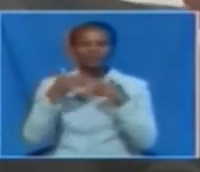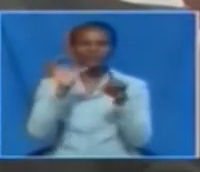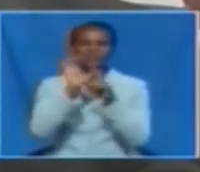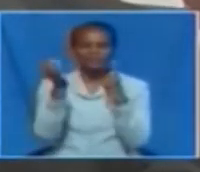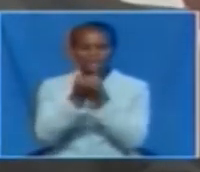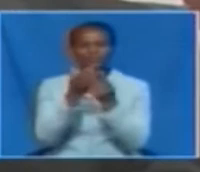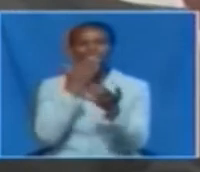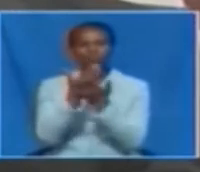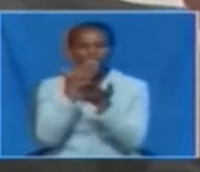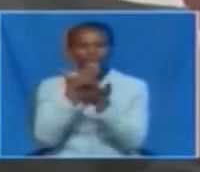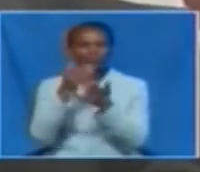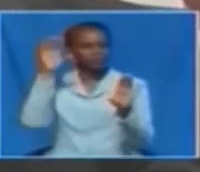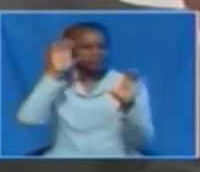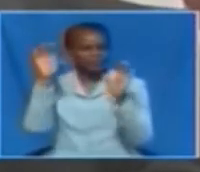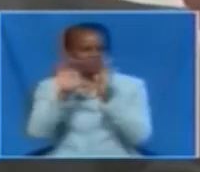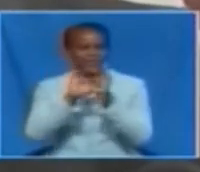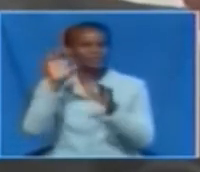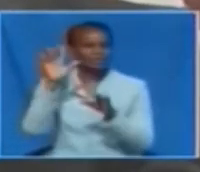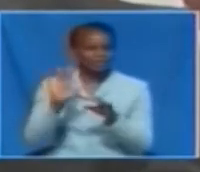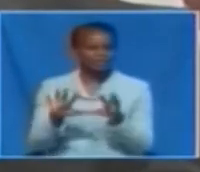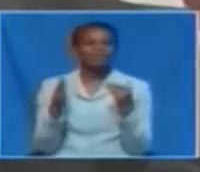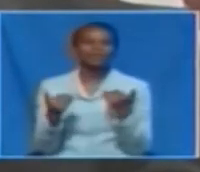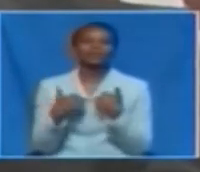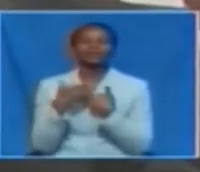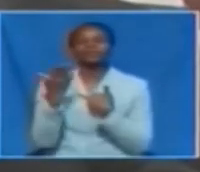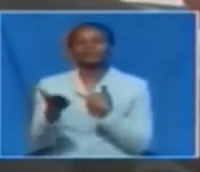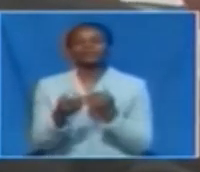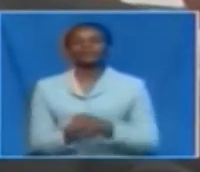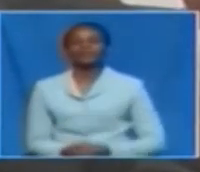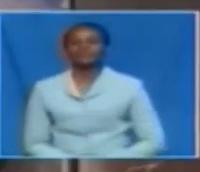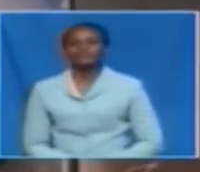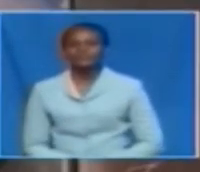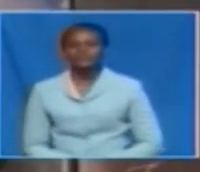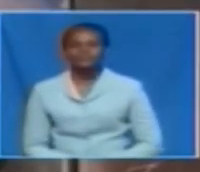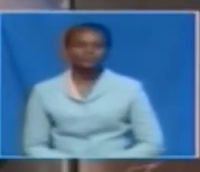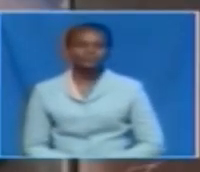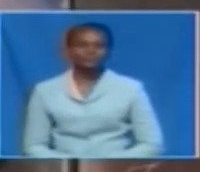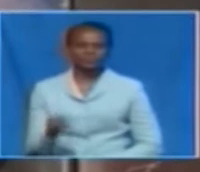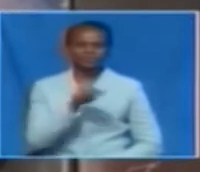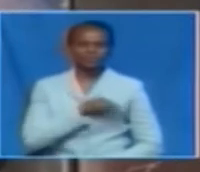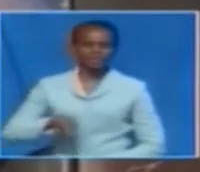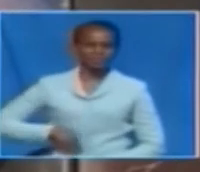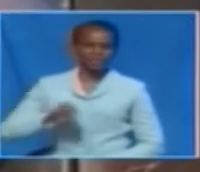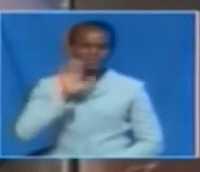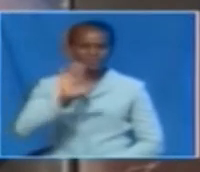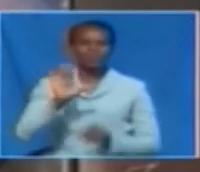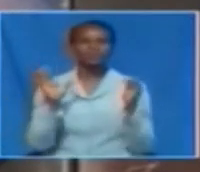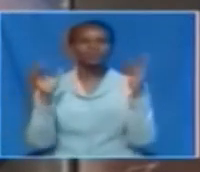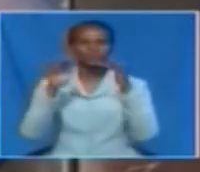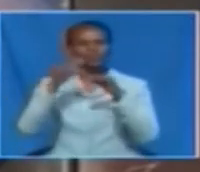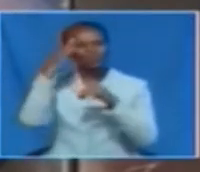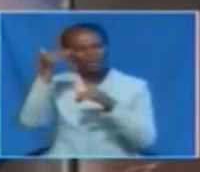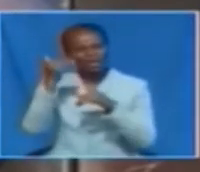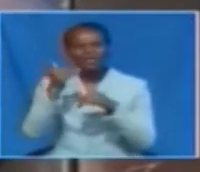and its current picture and color at the moment. There's just been one simple call from your members, a convention. Why are you not giving the people a